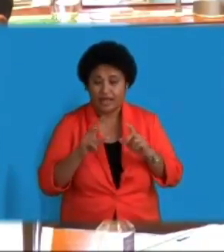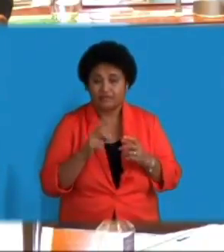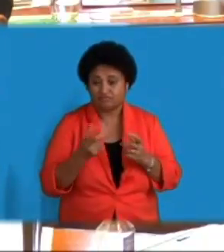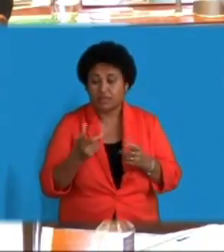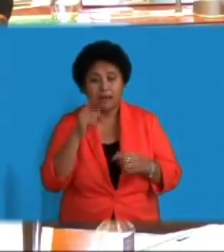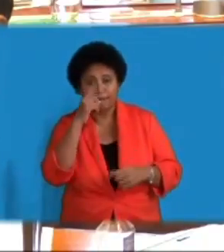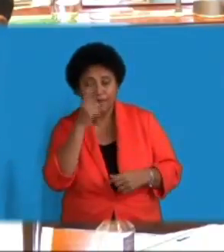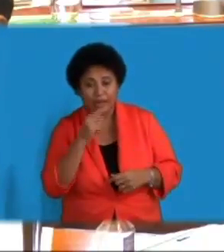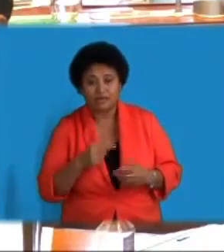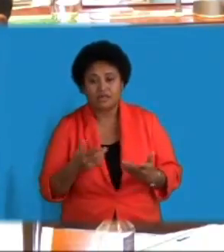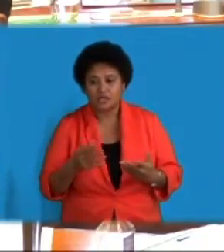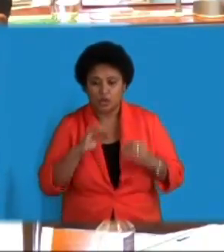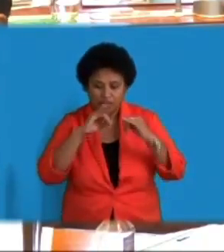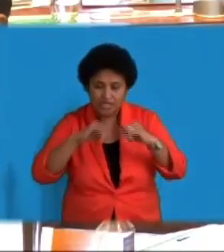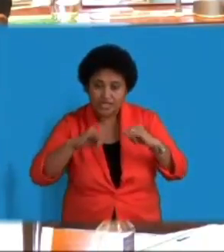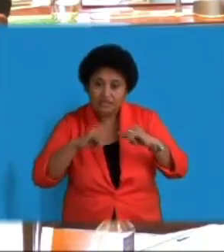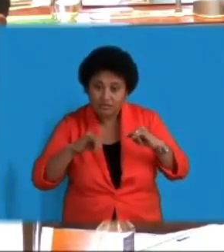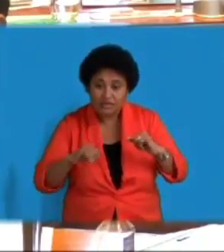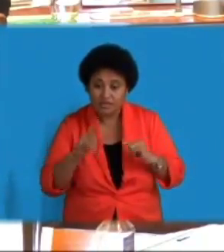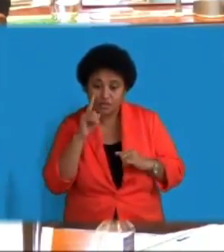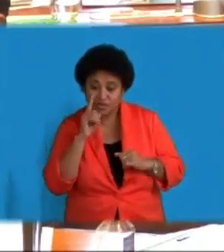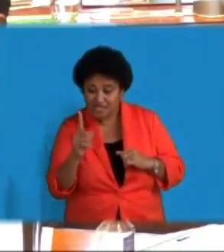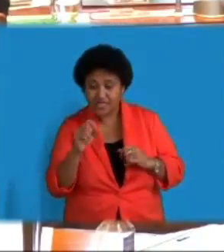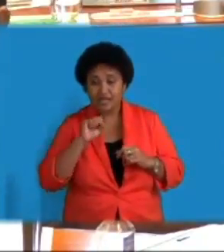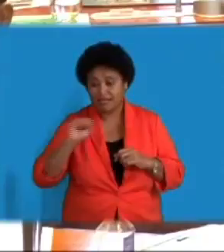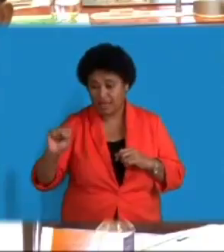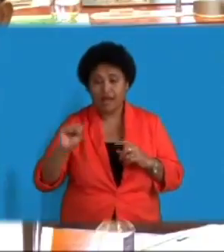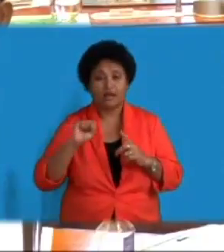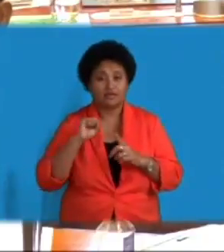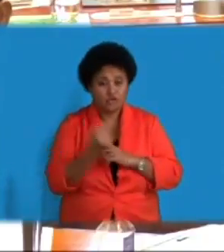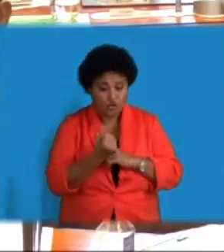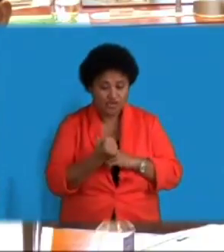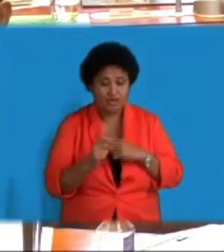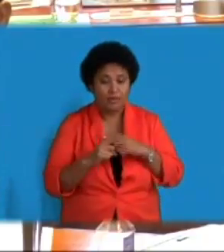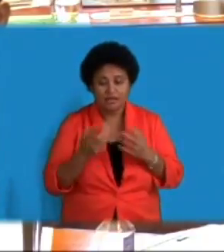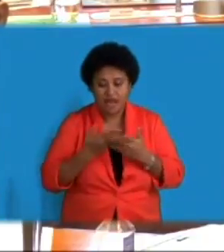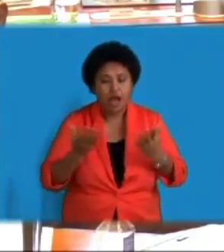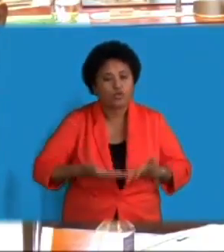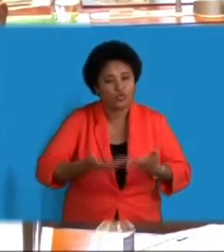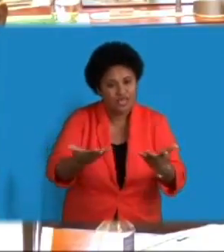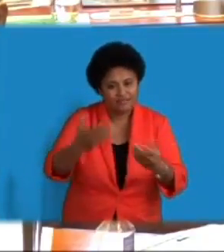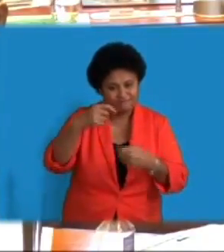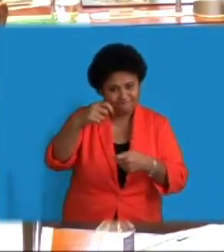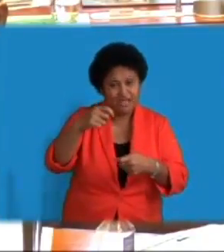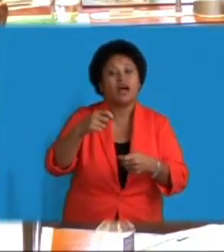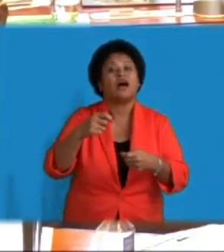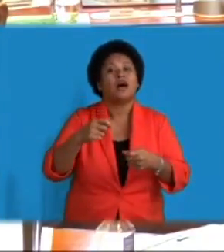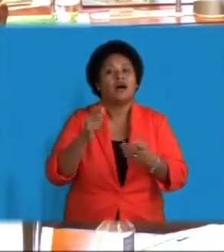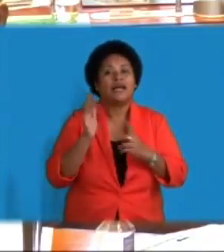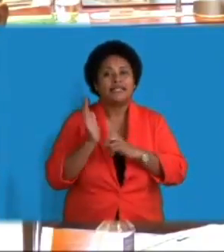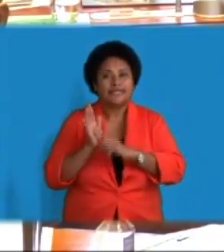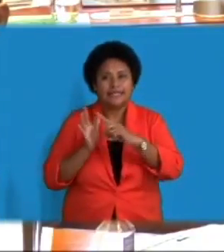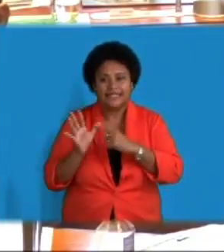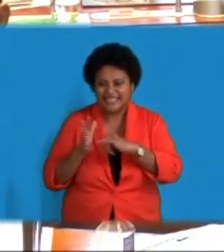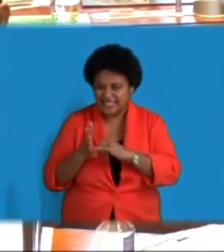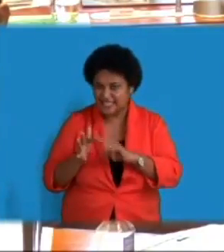be an investigation to determine the circumstances in the issuance of leases. This is to ensure that nepotism and cronyism